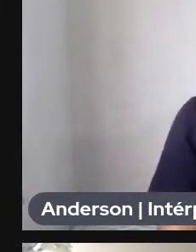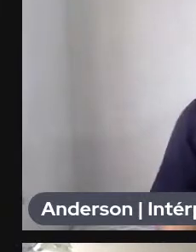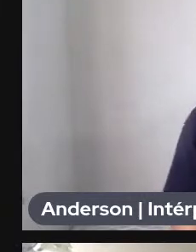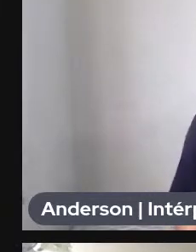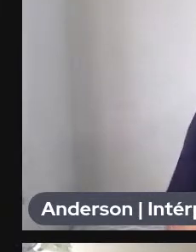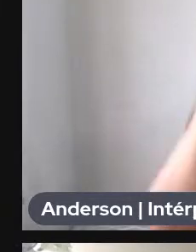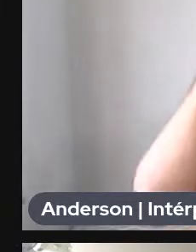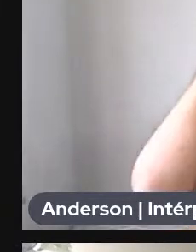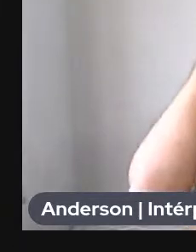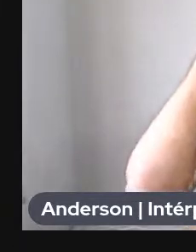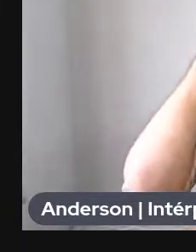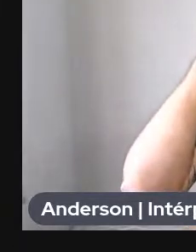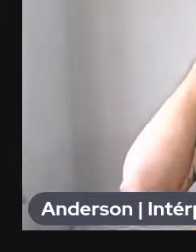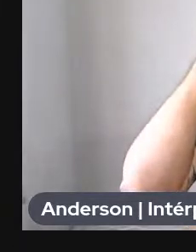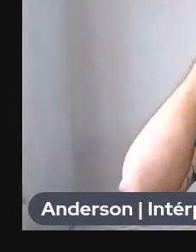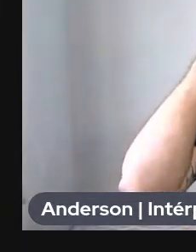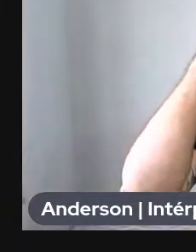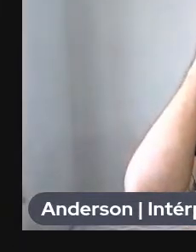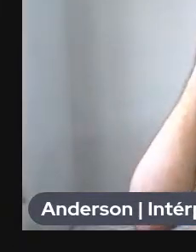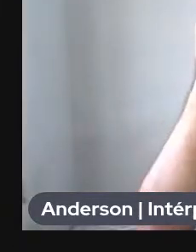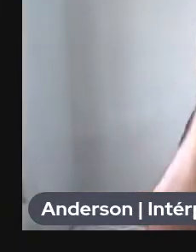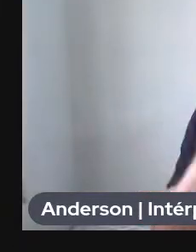With Marise assistance.